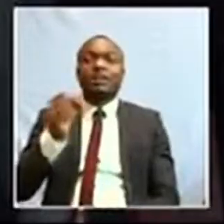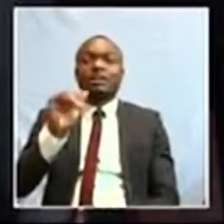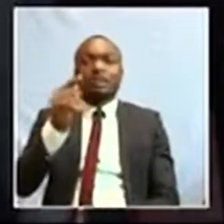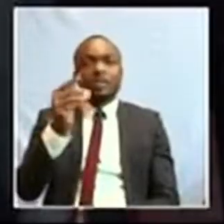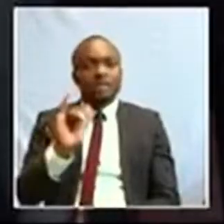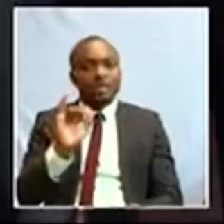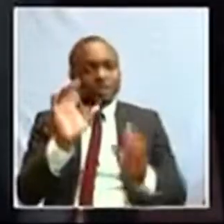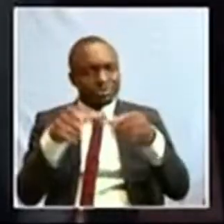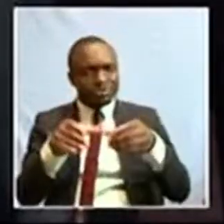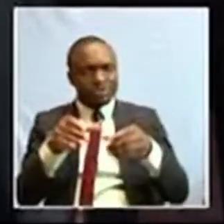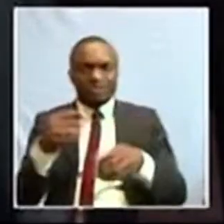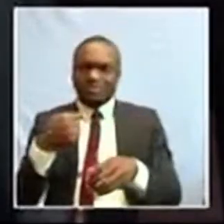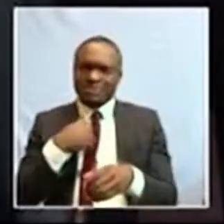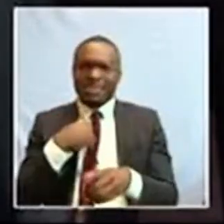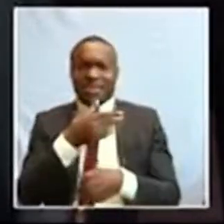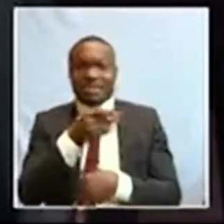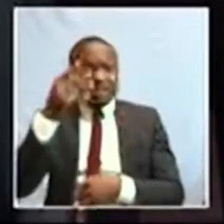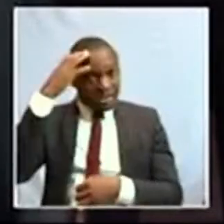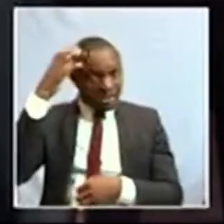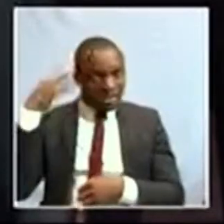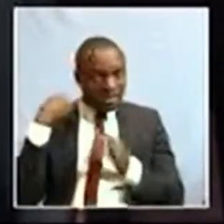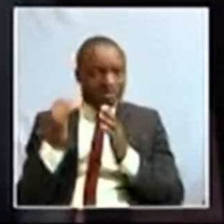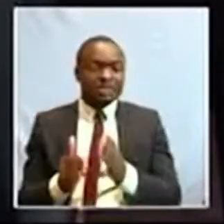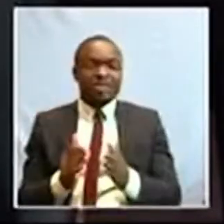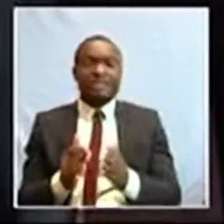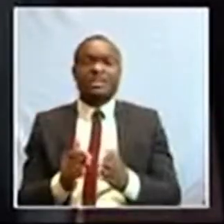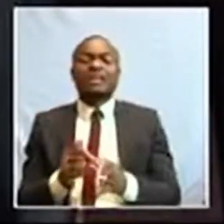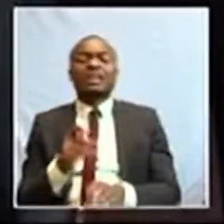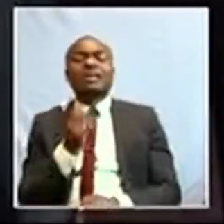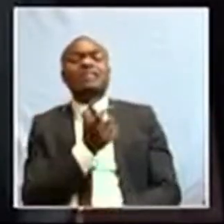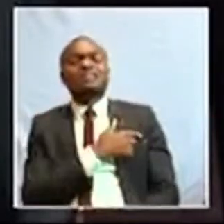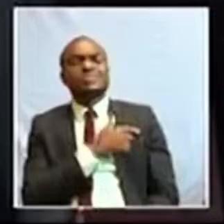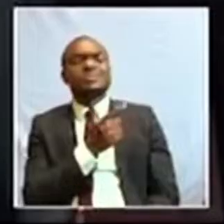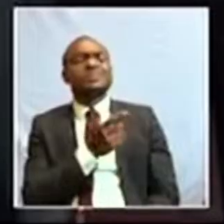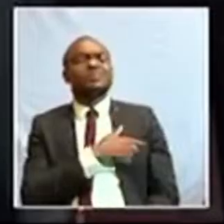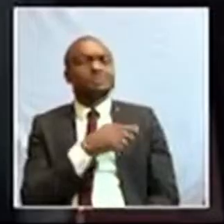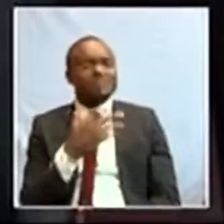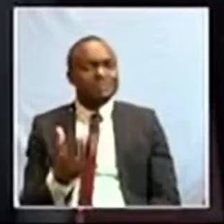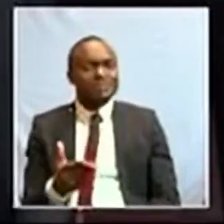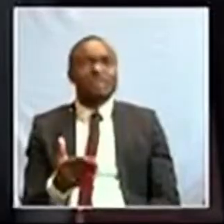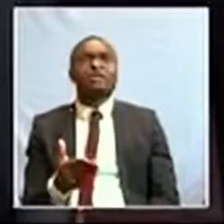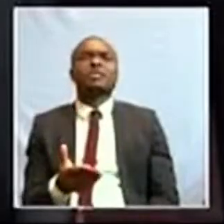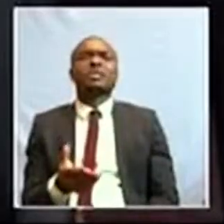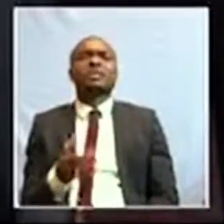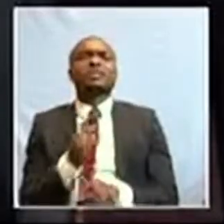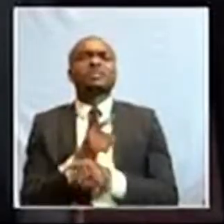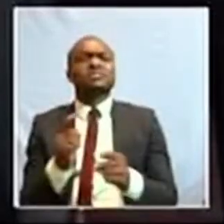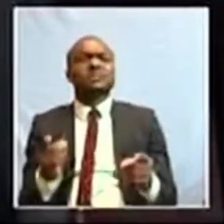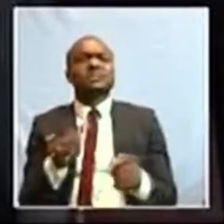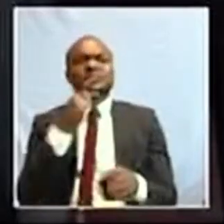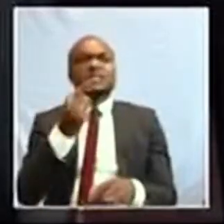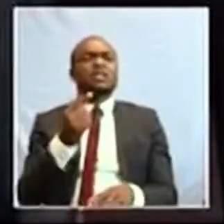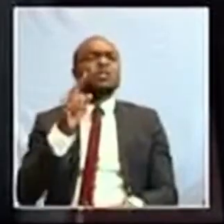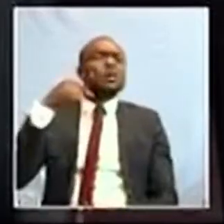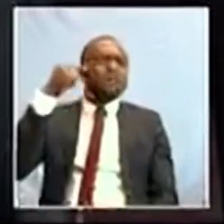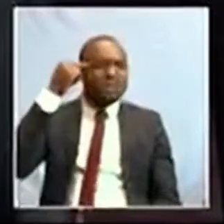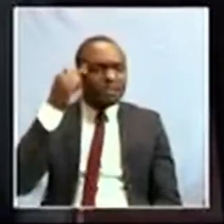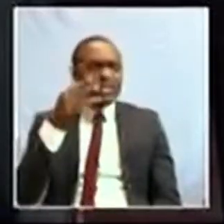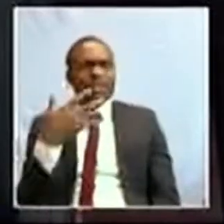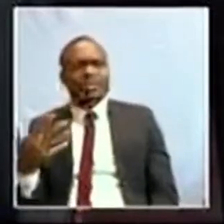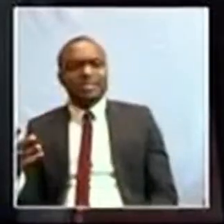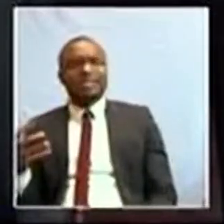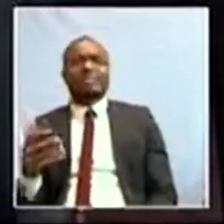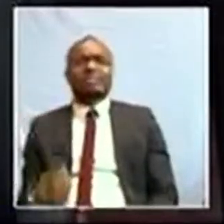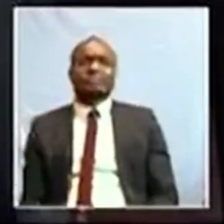again, it's our officers. It's laissez-faire, business as usual, fair government, fair boma. They will do whatever